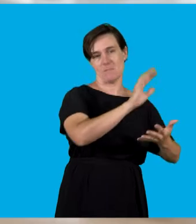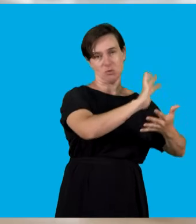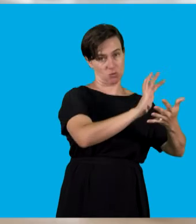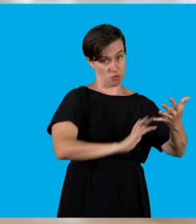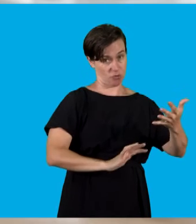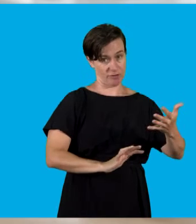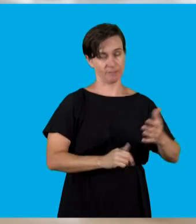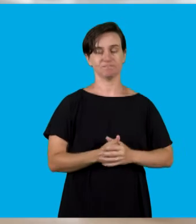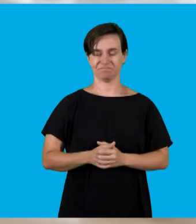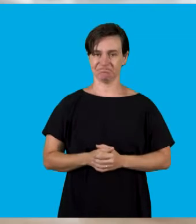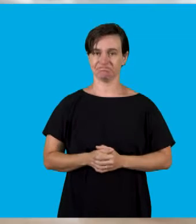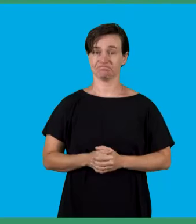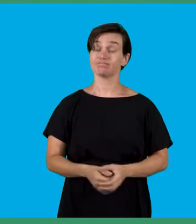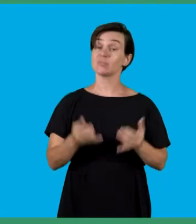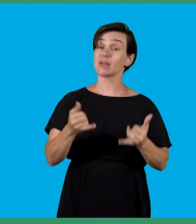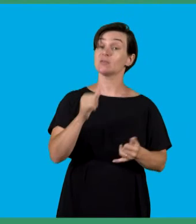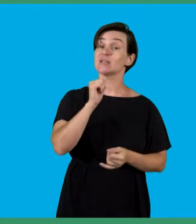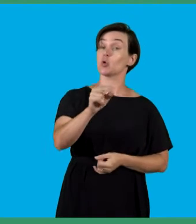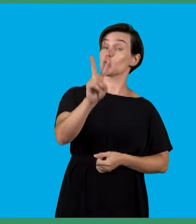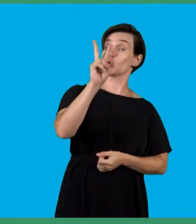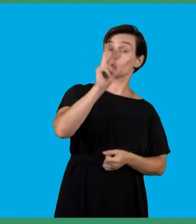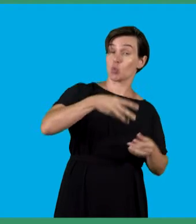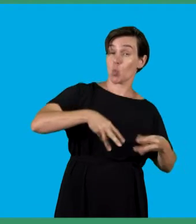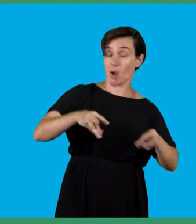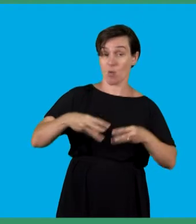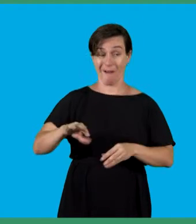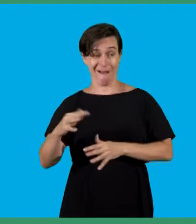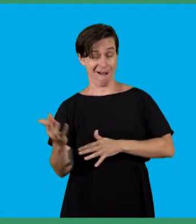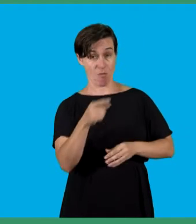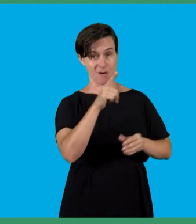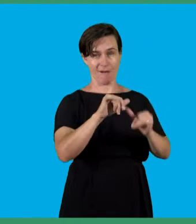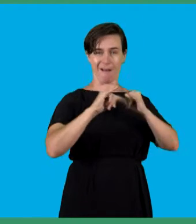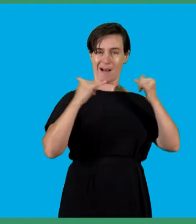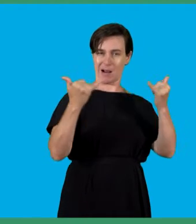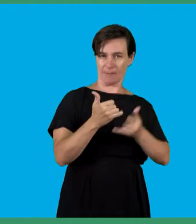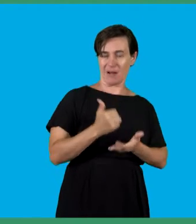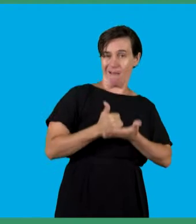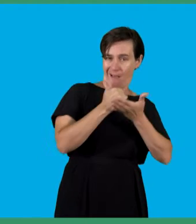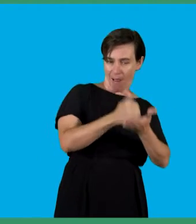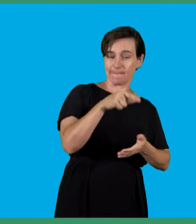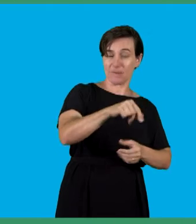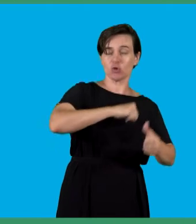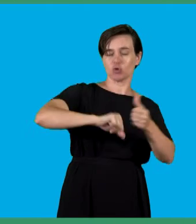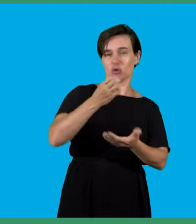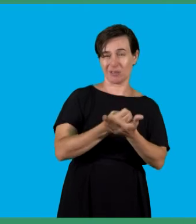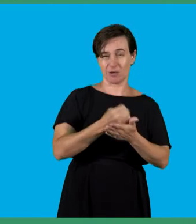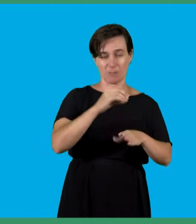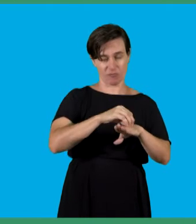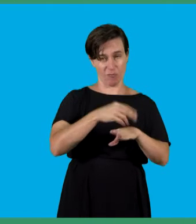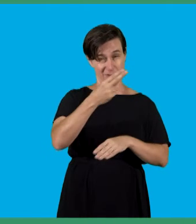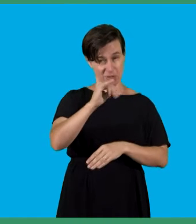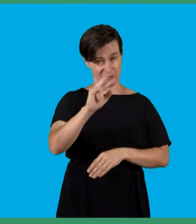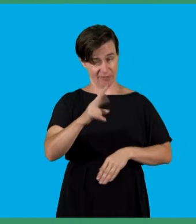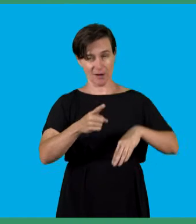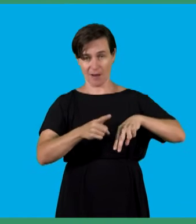go back to our scenario. We are looking for 2 initiatives that Rosemary manufacturers implemented to address HIV or